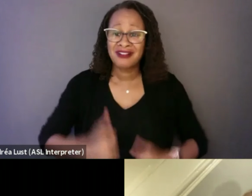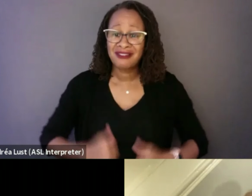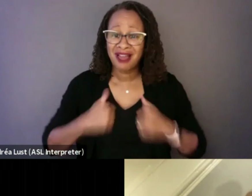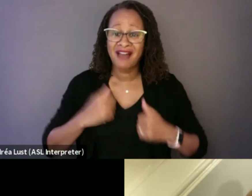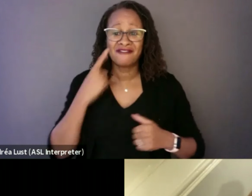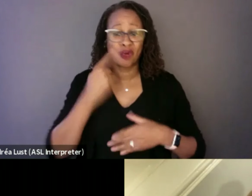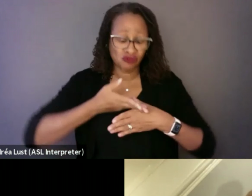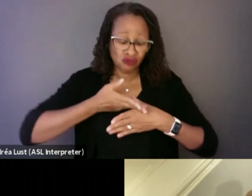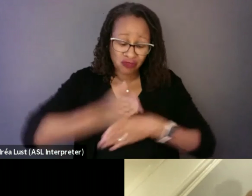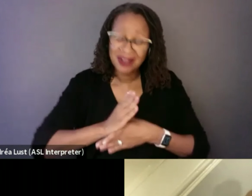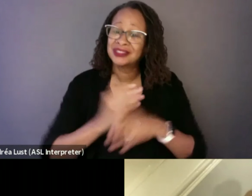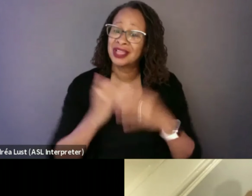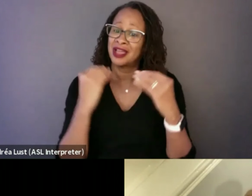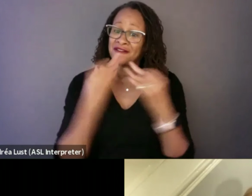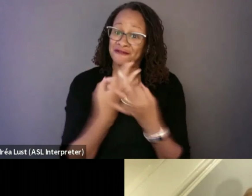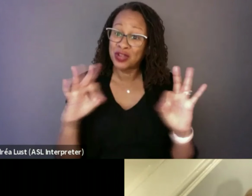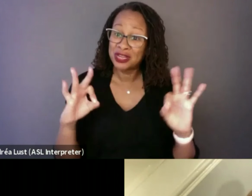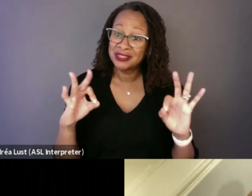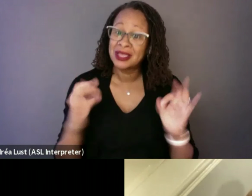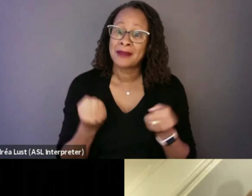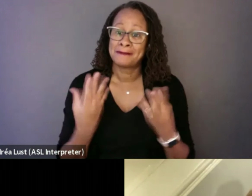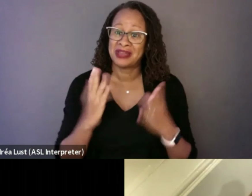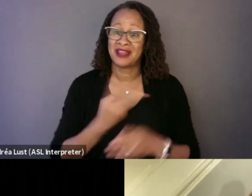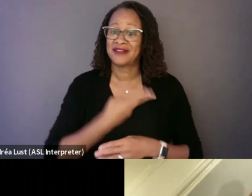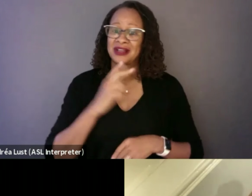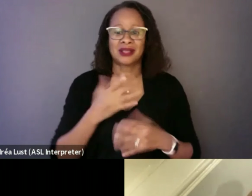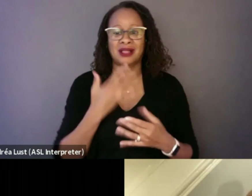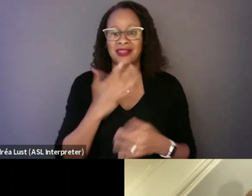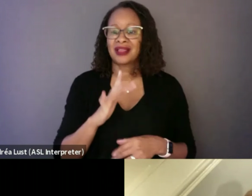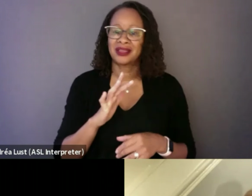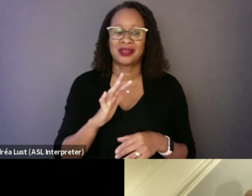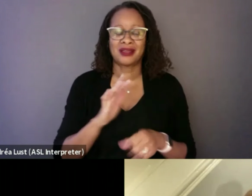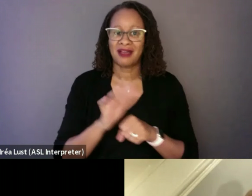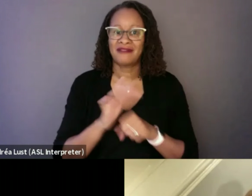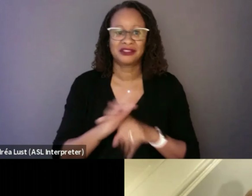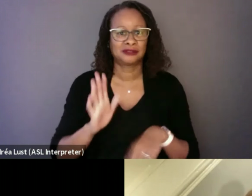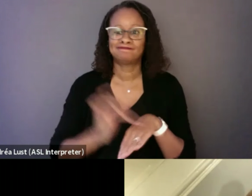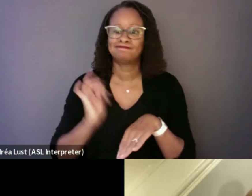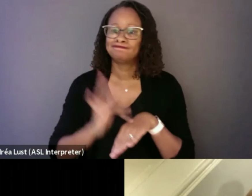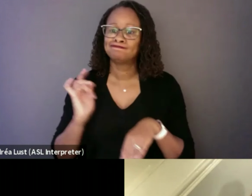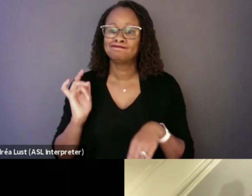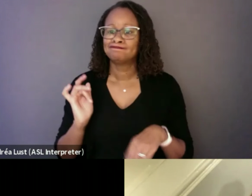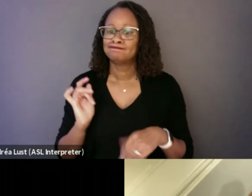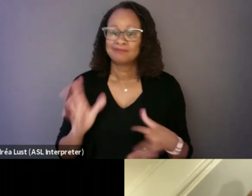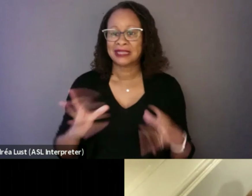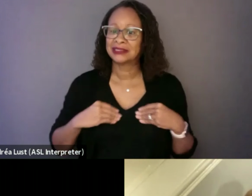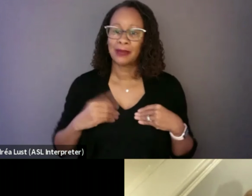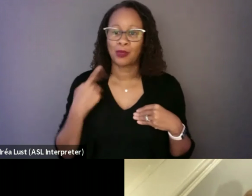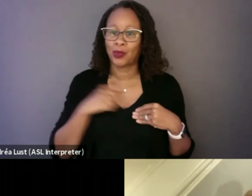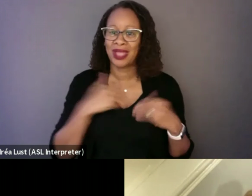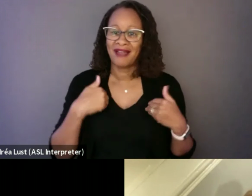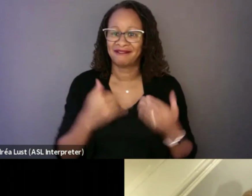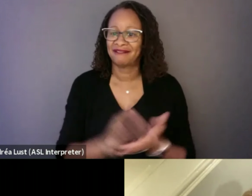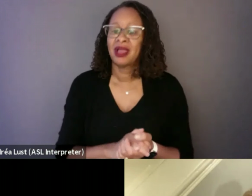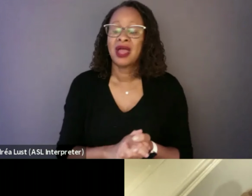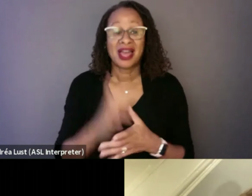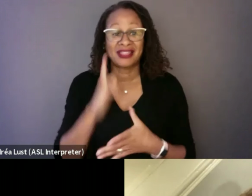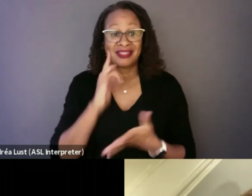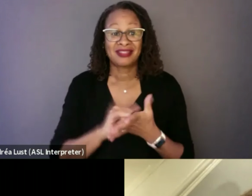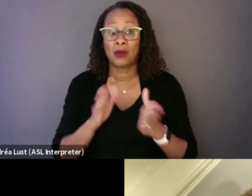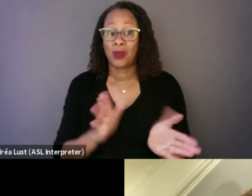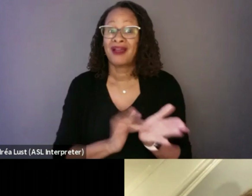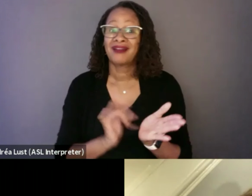and freedoms that a lot of us are lucky enough to just take for granted. So I think in that way, the film can also be a